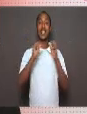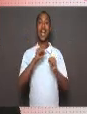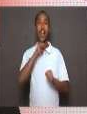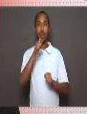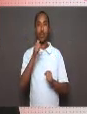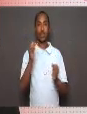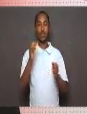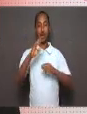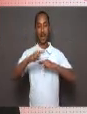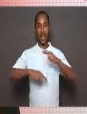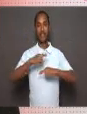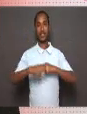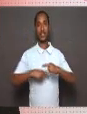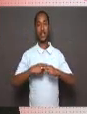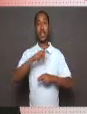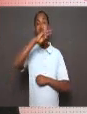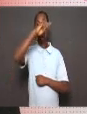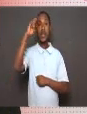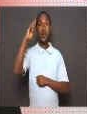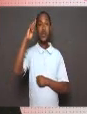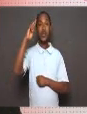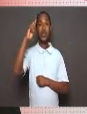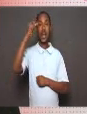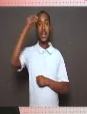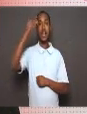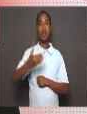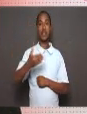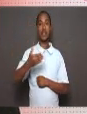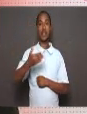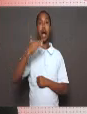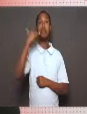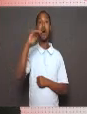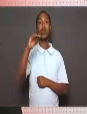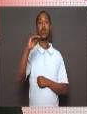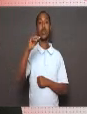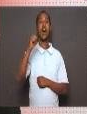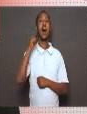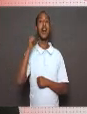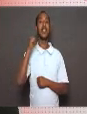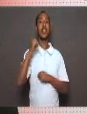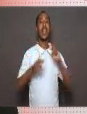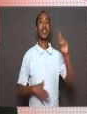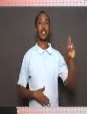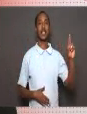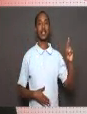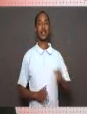be reacted because there is a limited amount of other